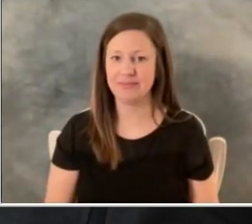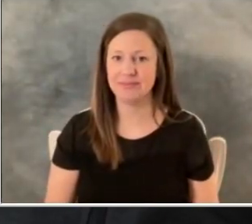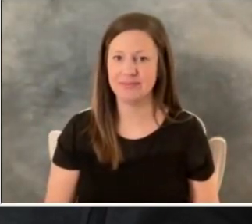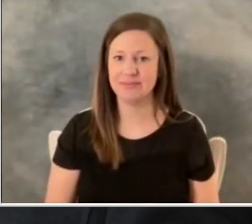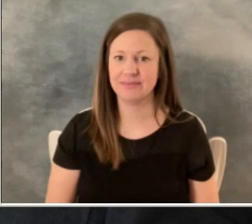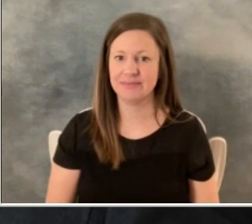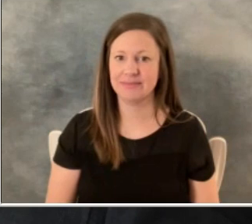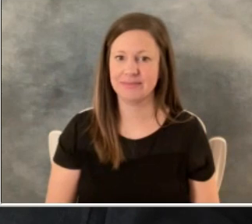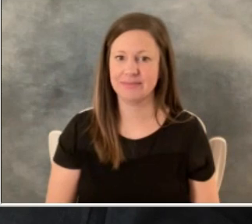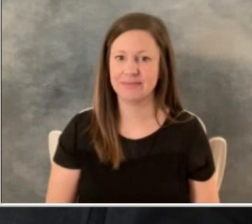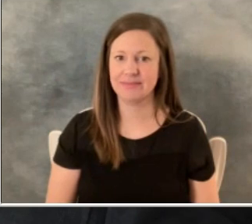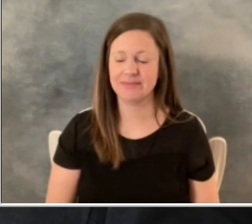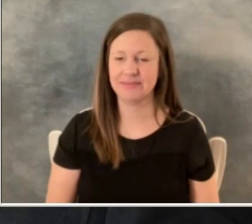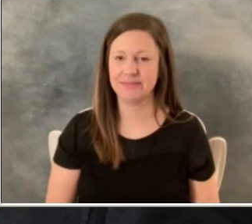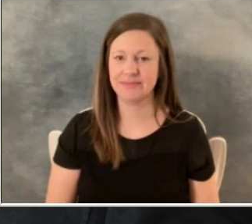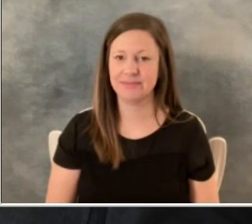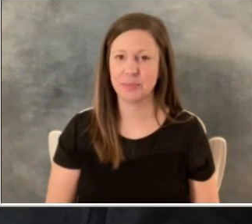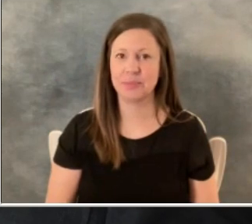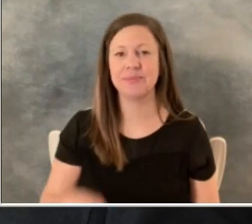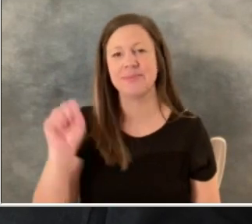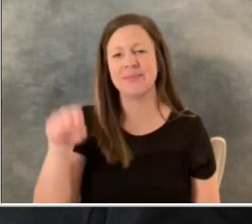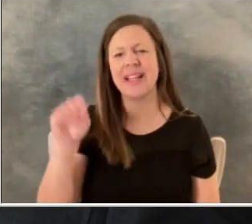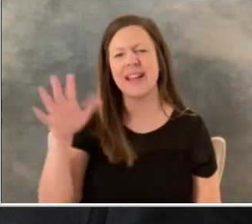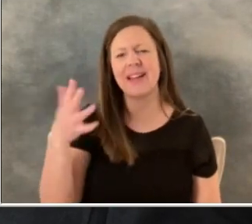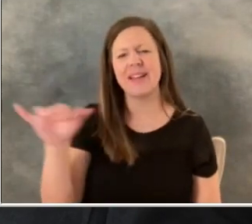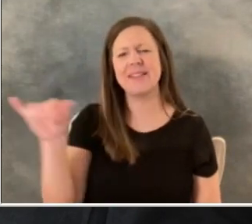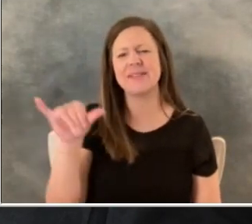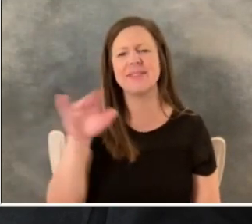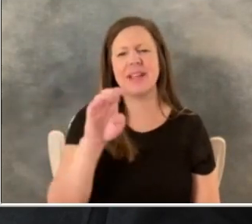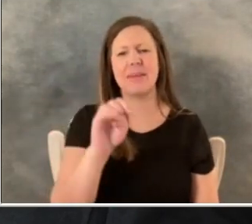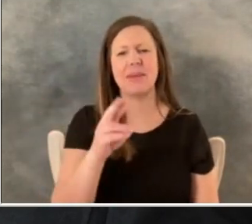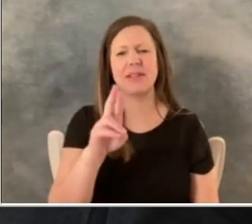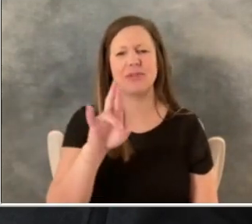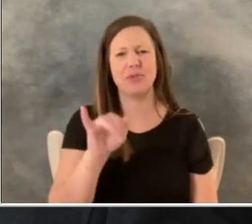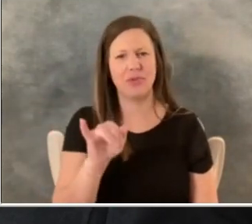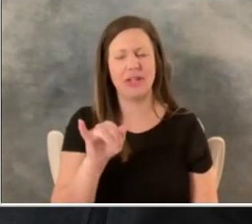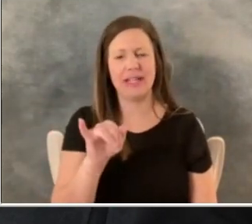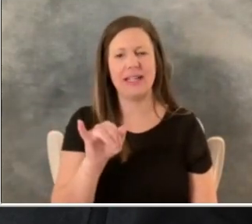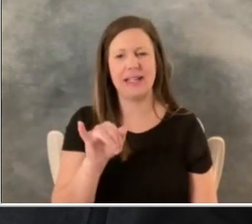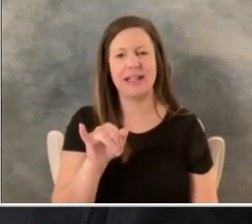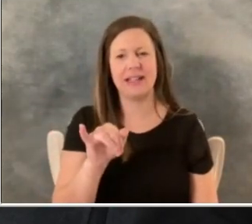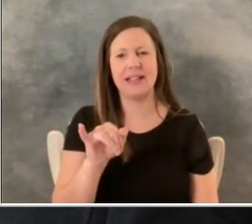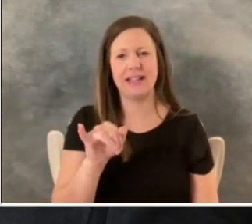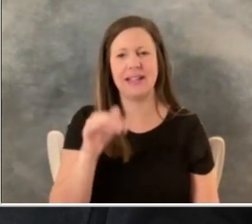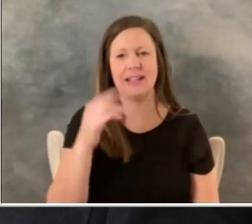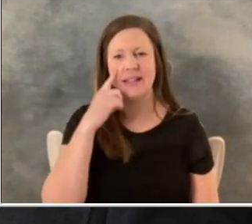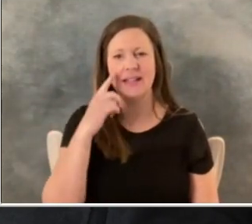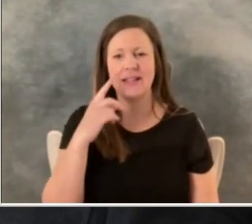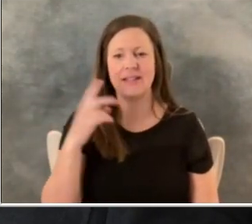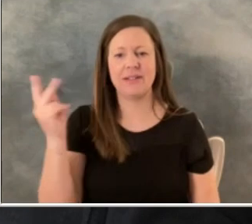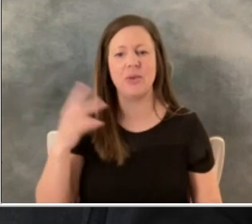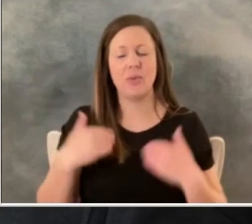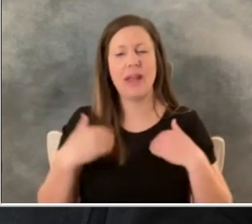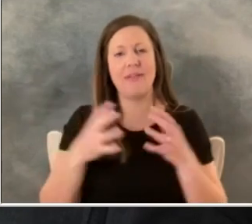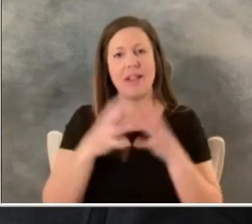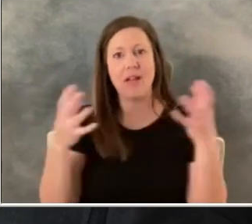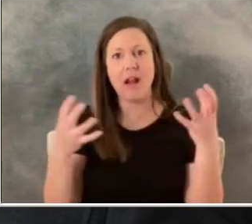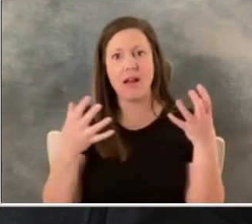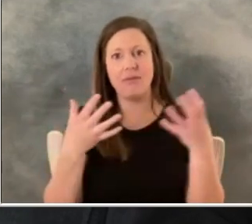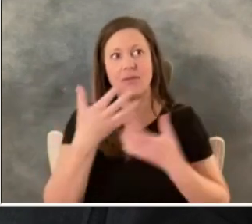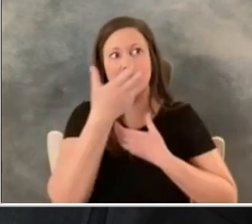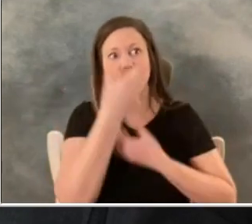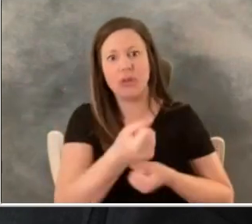Yeah, similar with Yuri. I think we have a lot of faith in the research community. We're